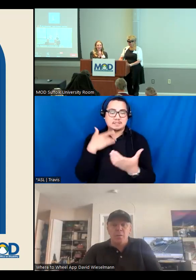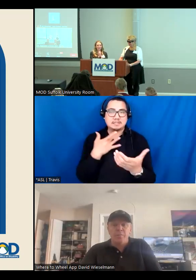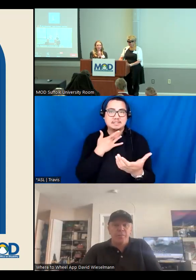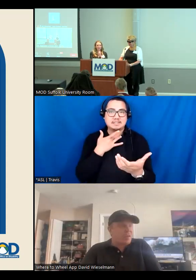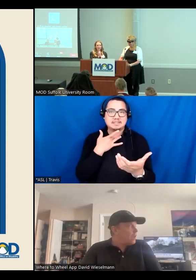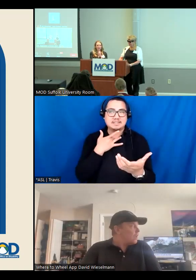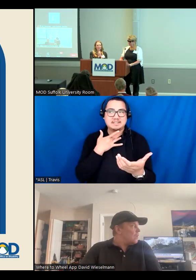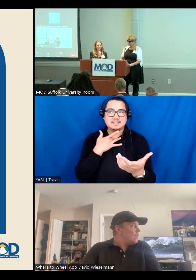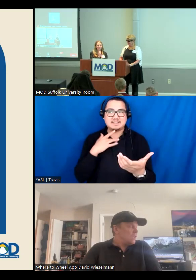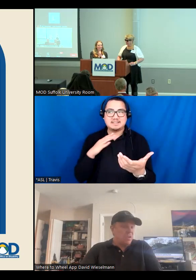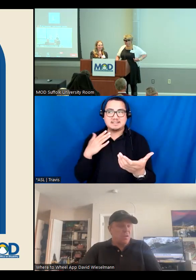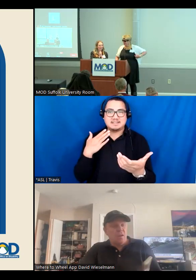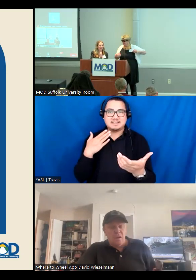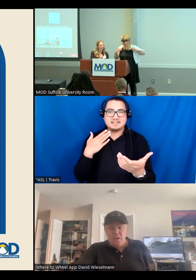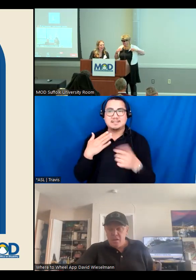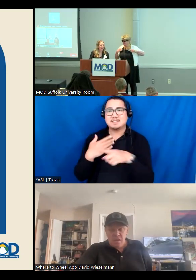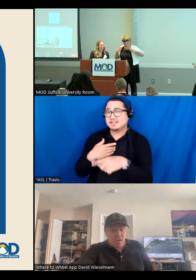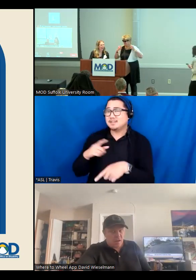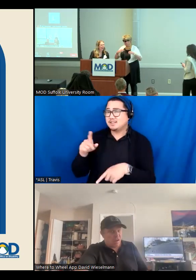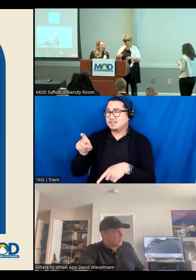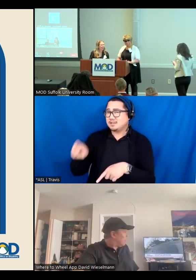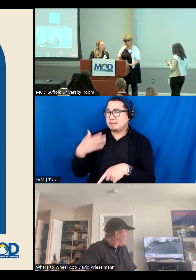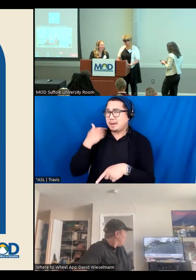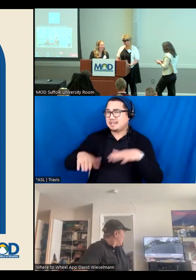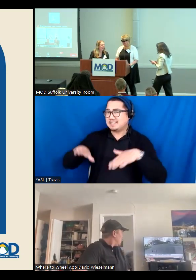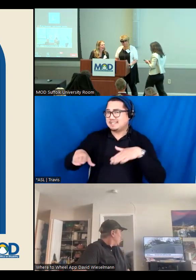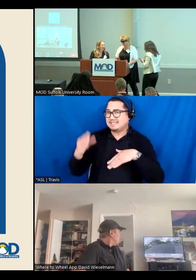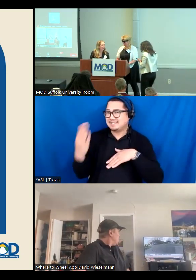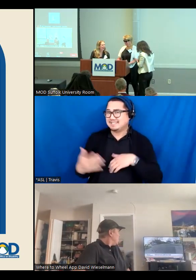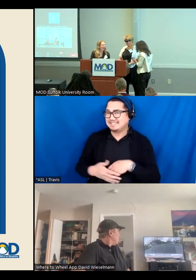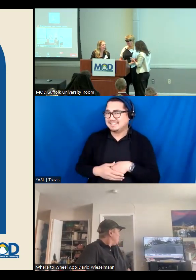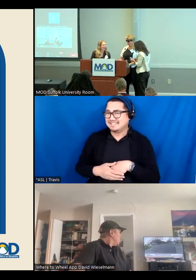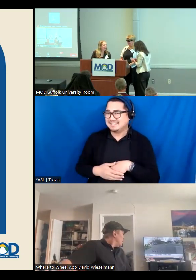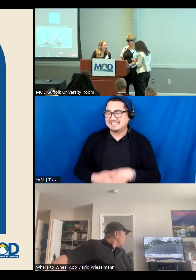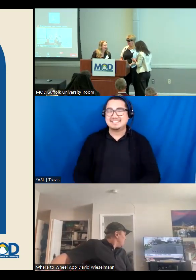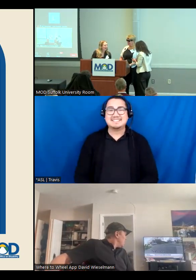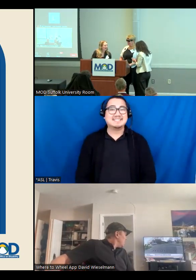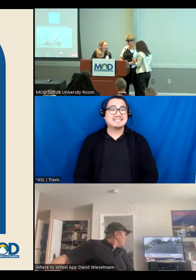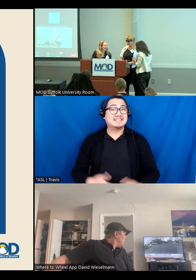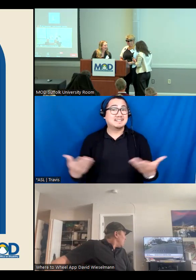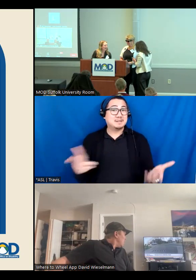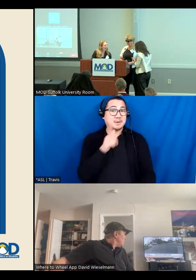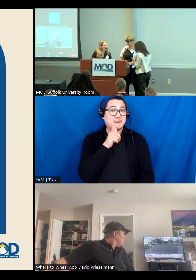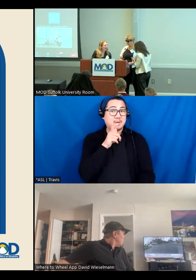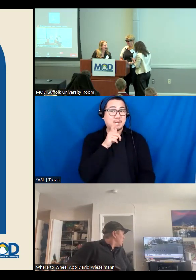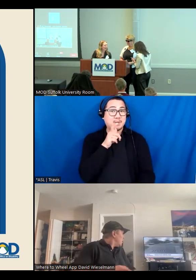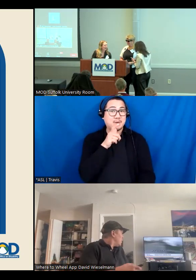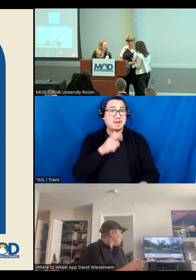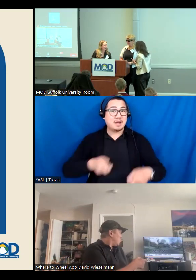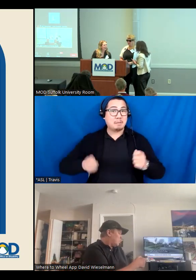Thank you for your patience. We need a better drum roll than that. It is